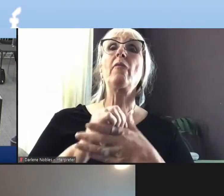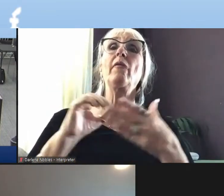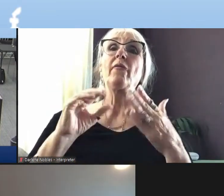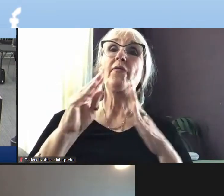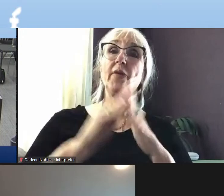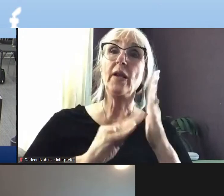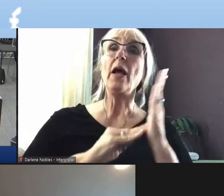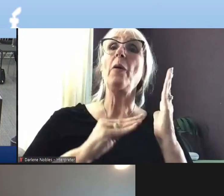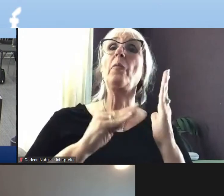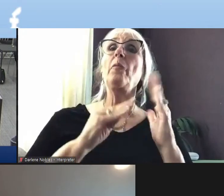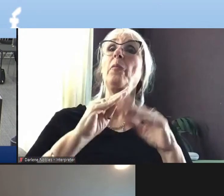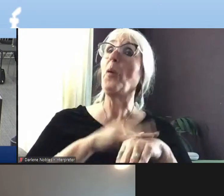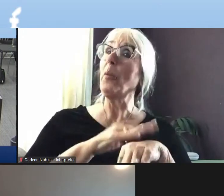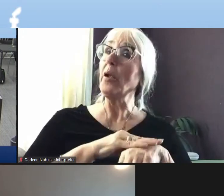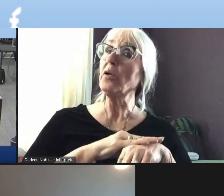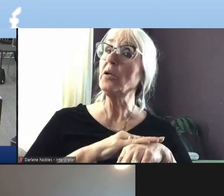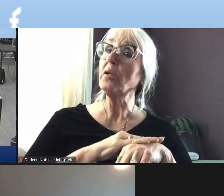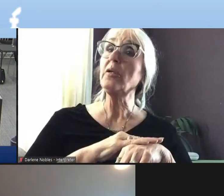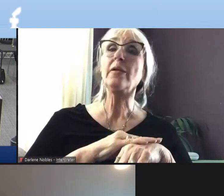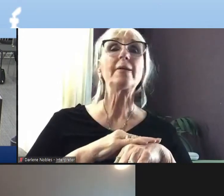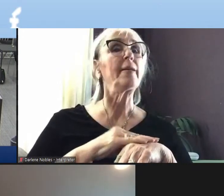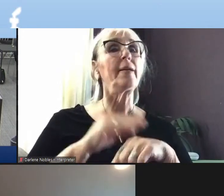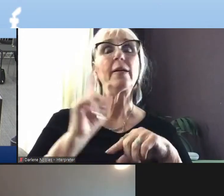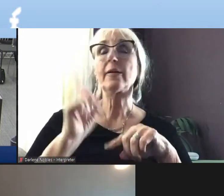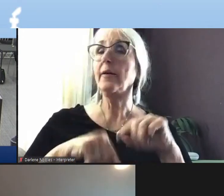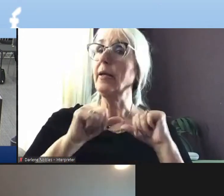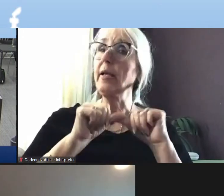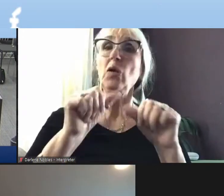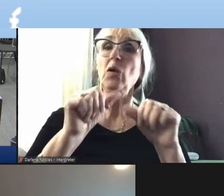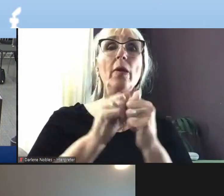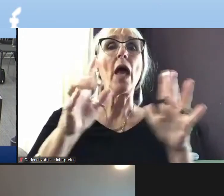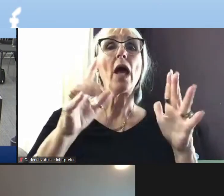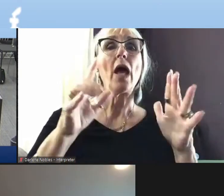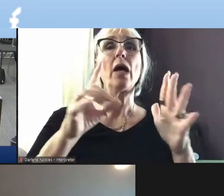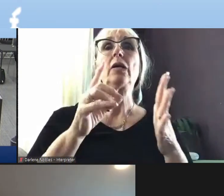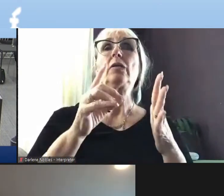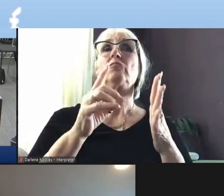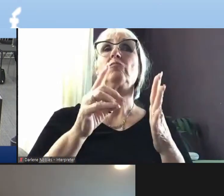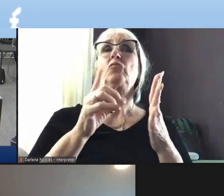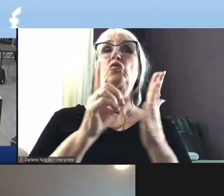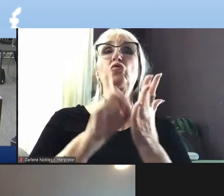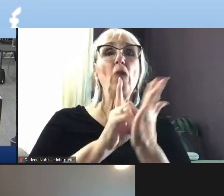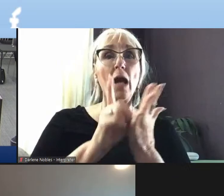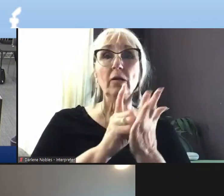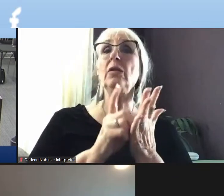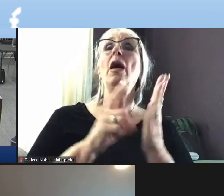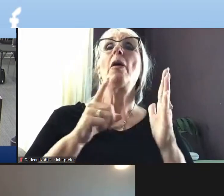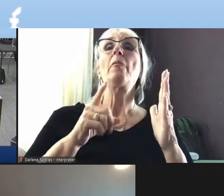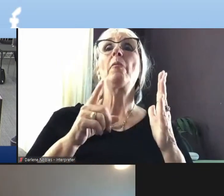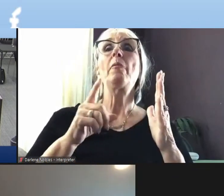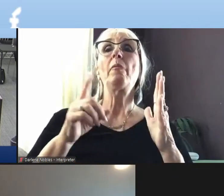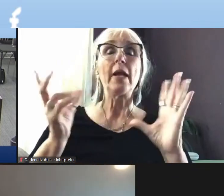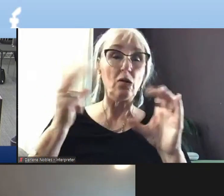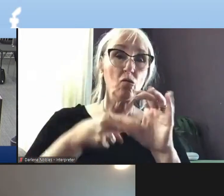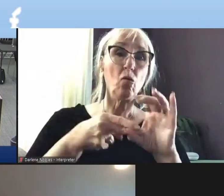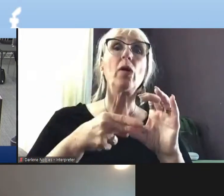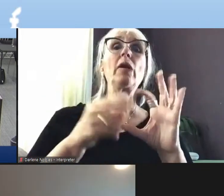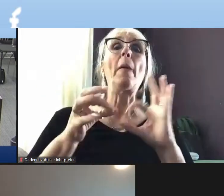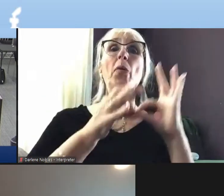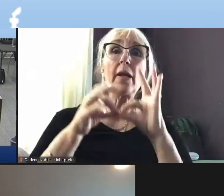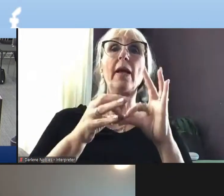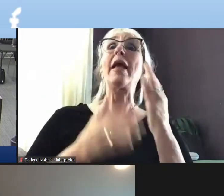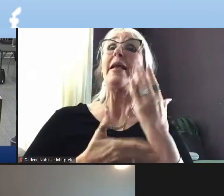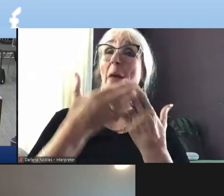not maintain a drug-free lifestyle. But as a Veterans Treatment Court participant, he is about to complete his